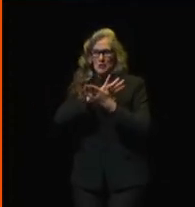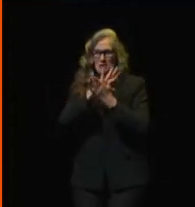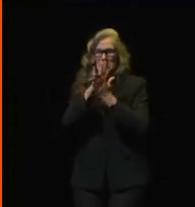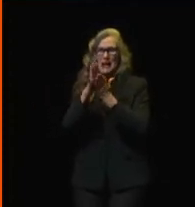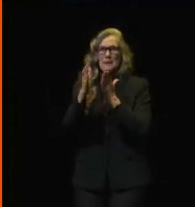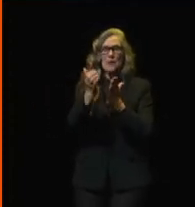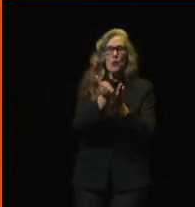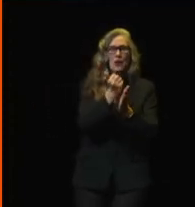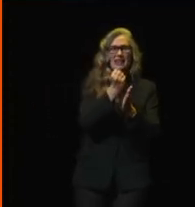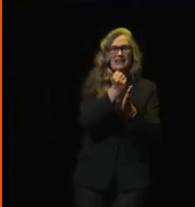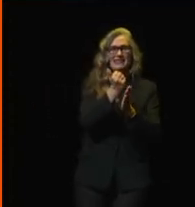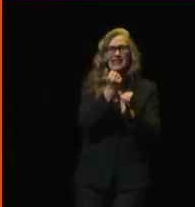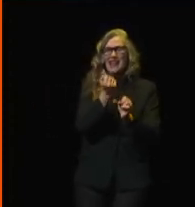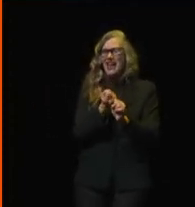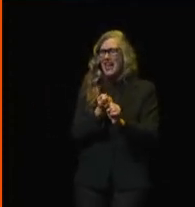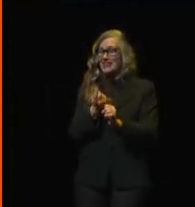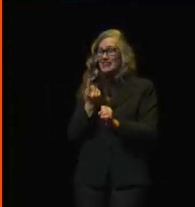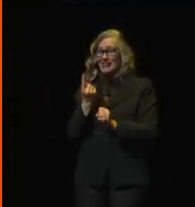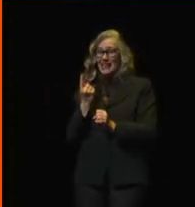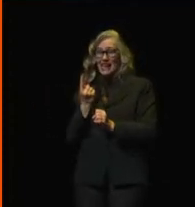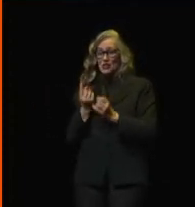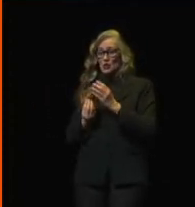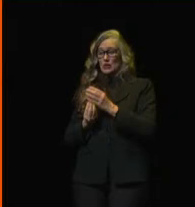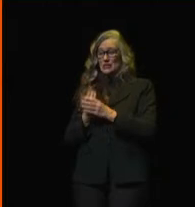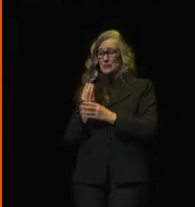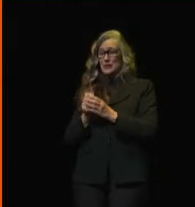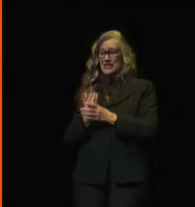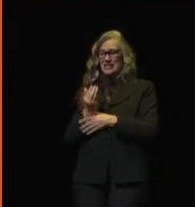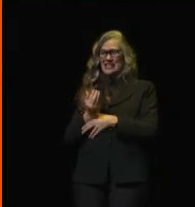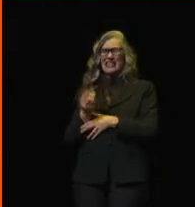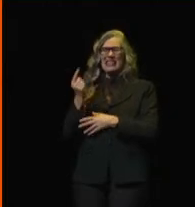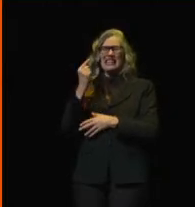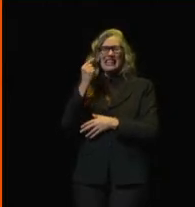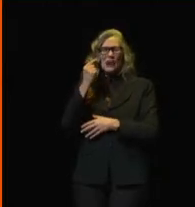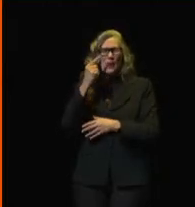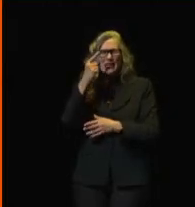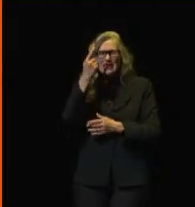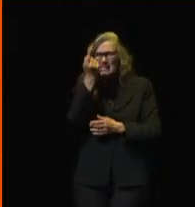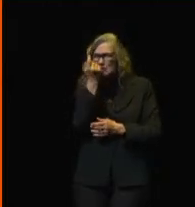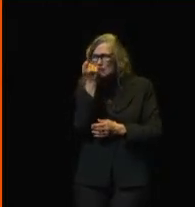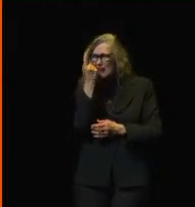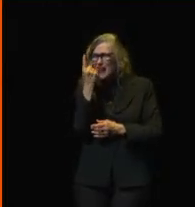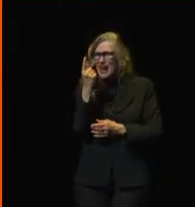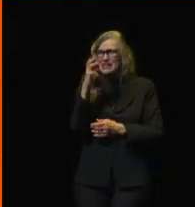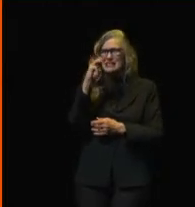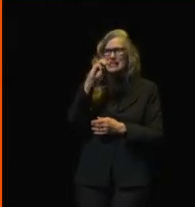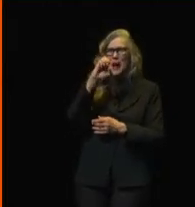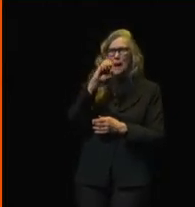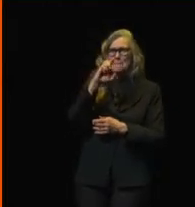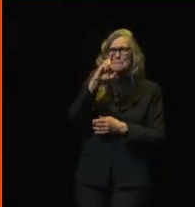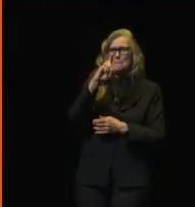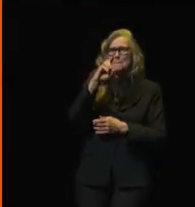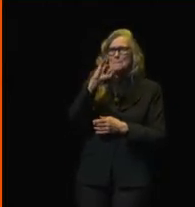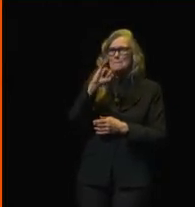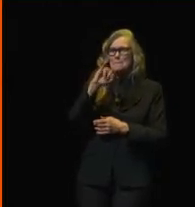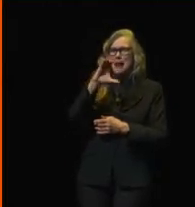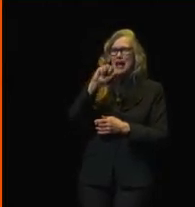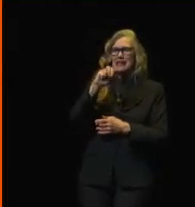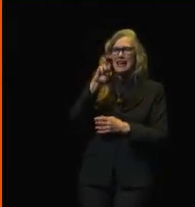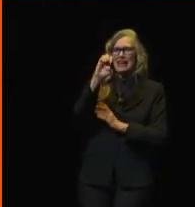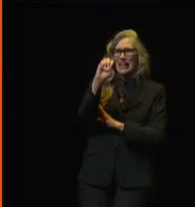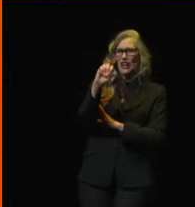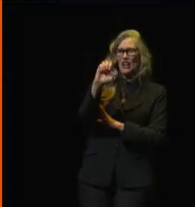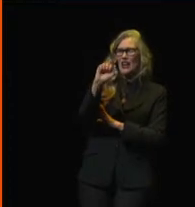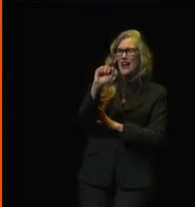that so-called Medicare Advantage is eroding America's most trusted public health care system, knowing that we'll never get